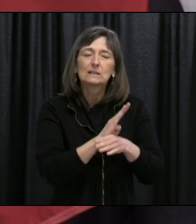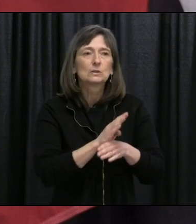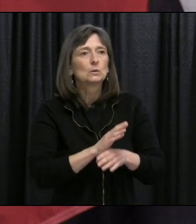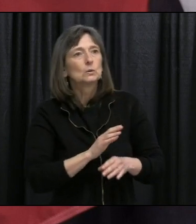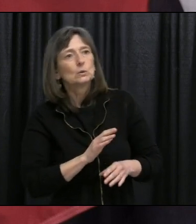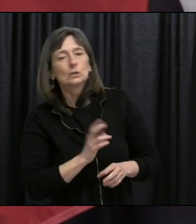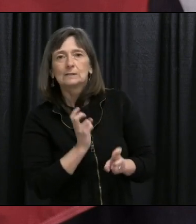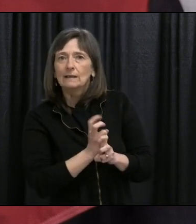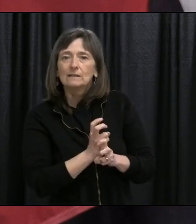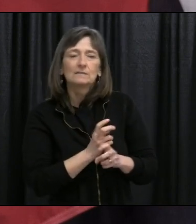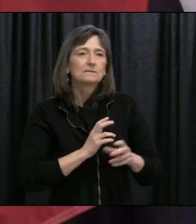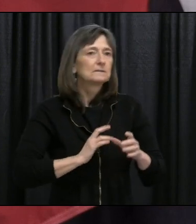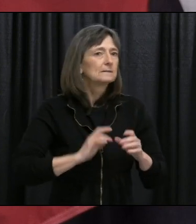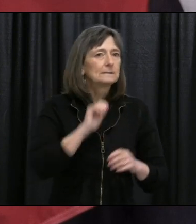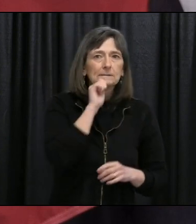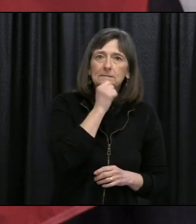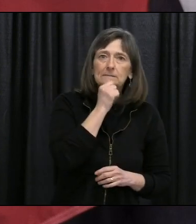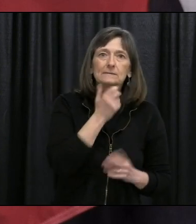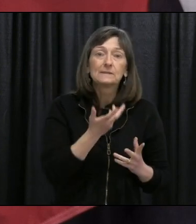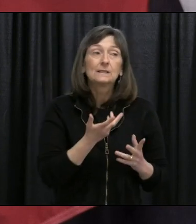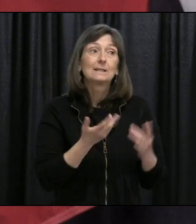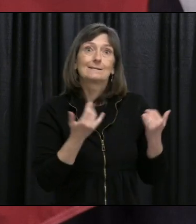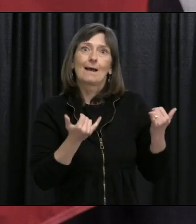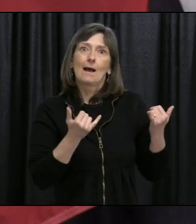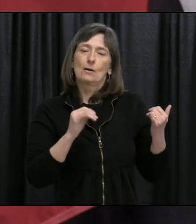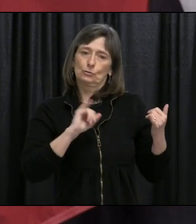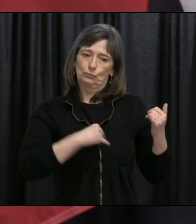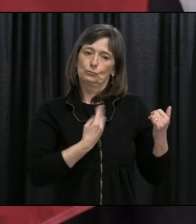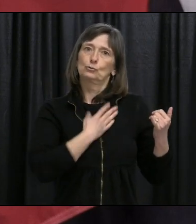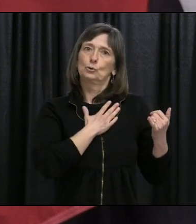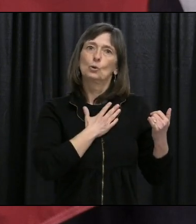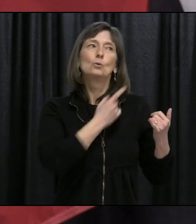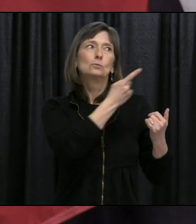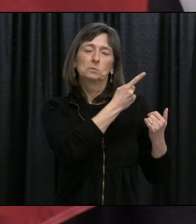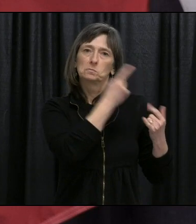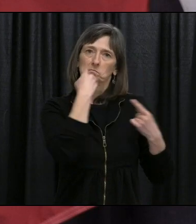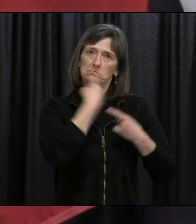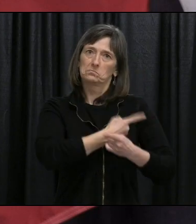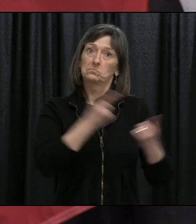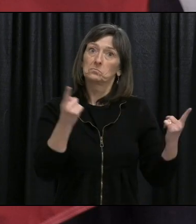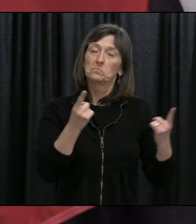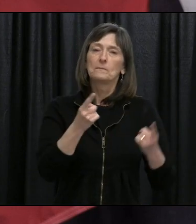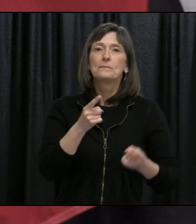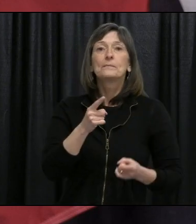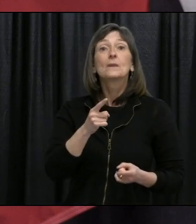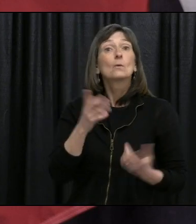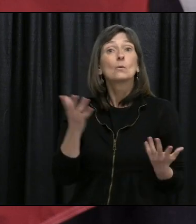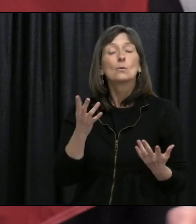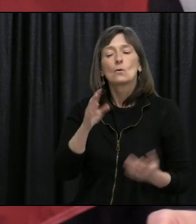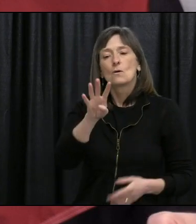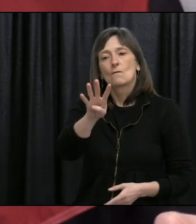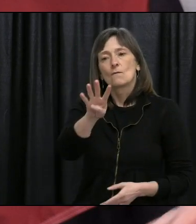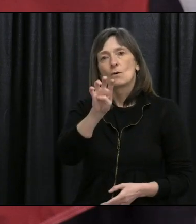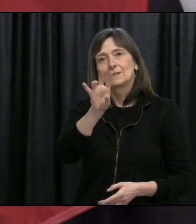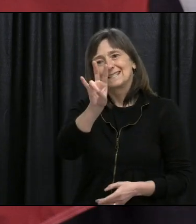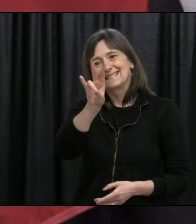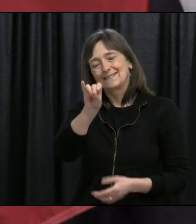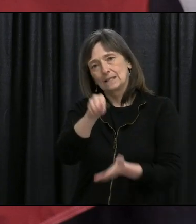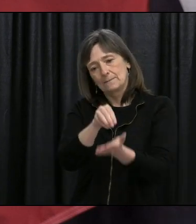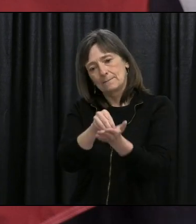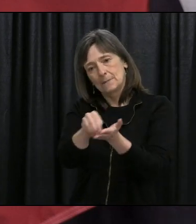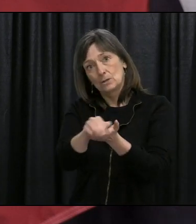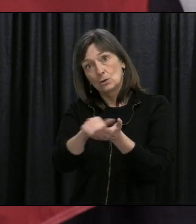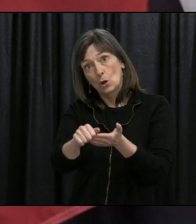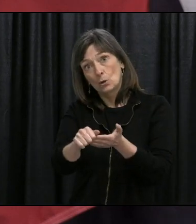Prime Minister, and about 1 hour ago there was an announcement of some $470 million to support